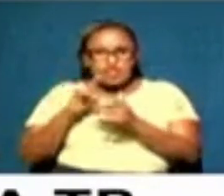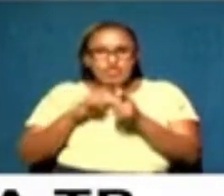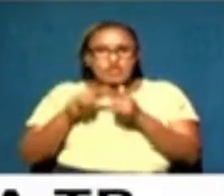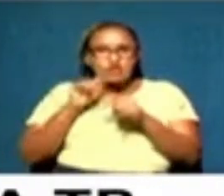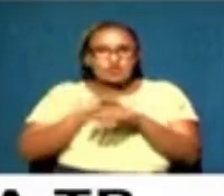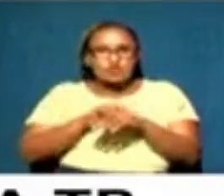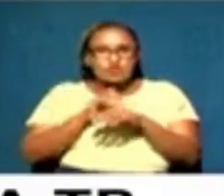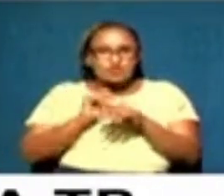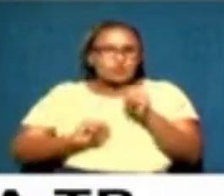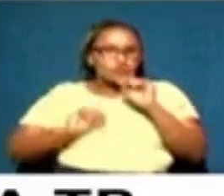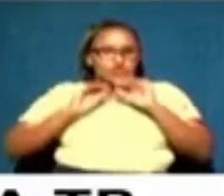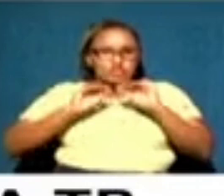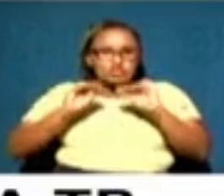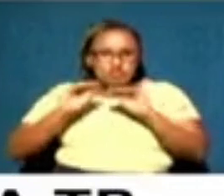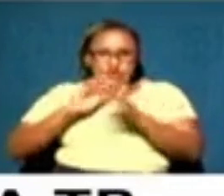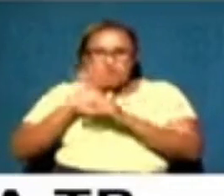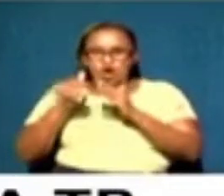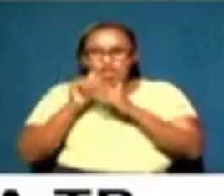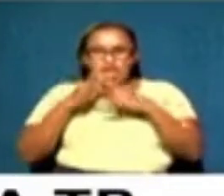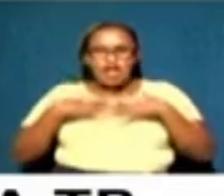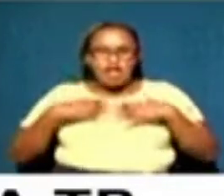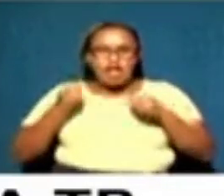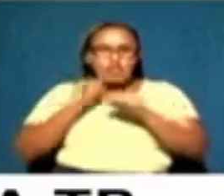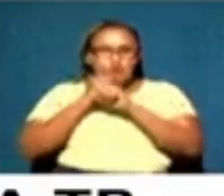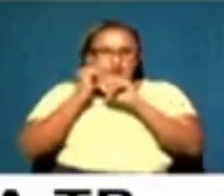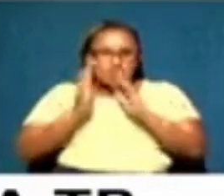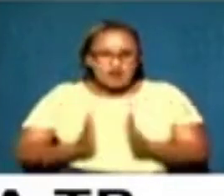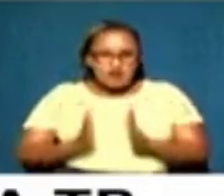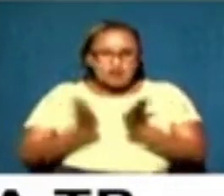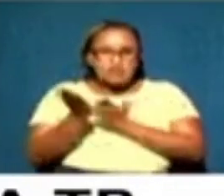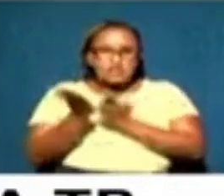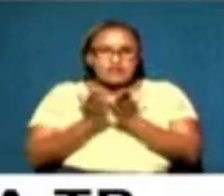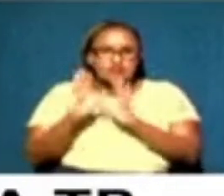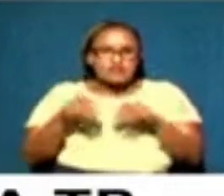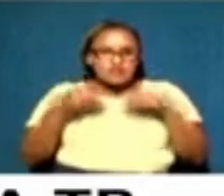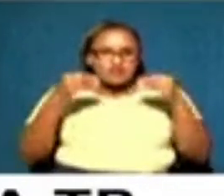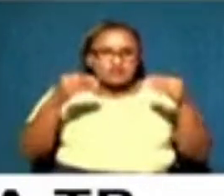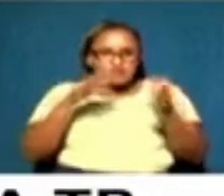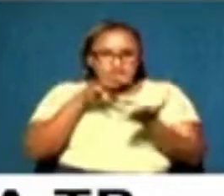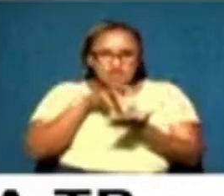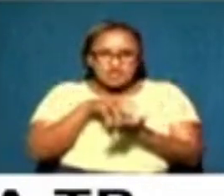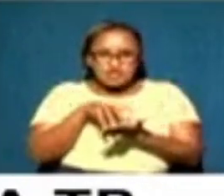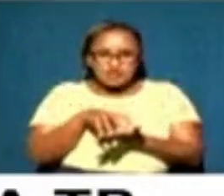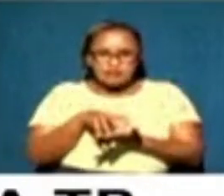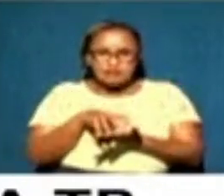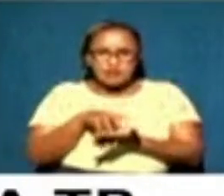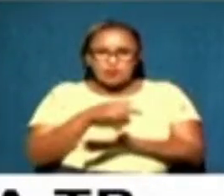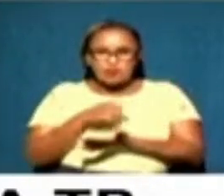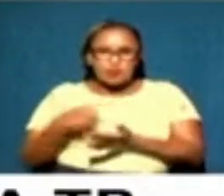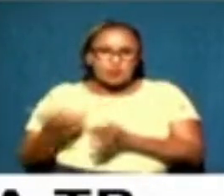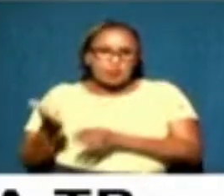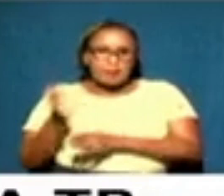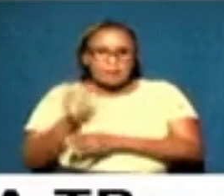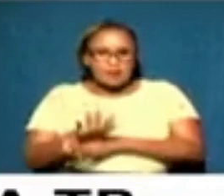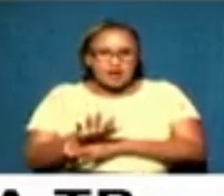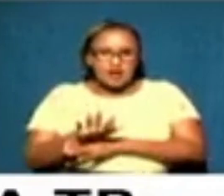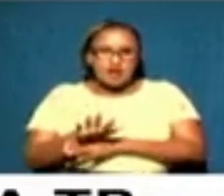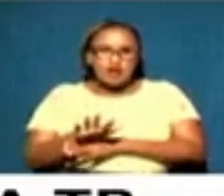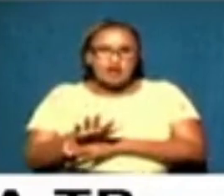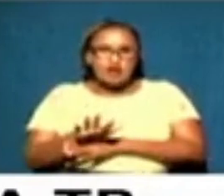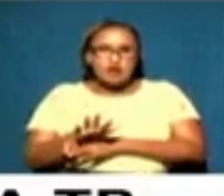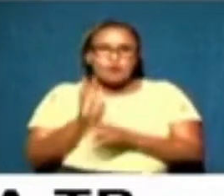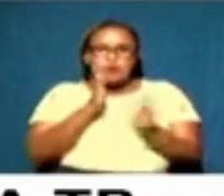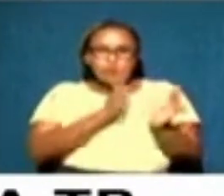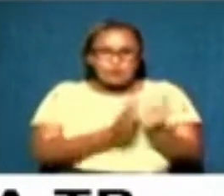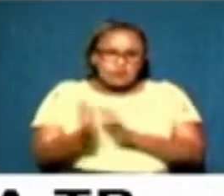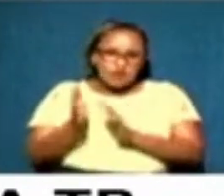capacity building for all the healthcare workers at the service delivery points. We have embarked on a journey to scale